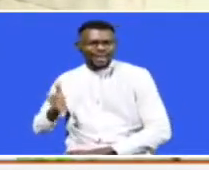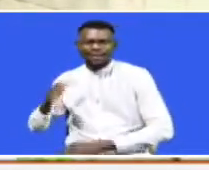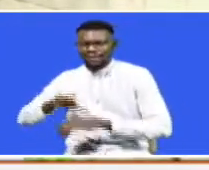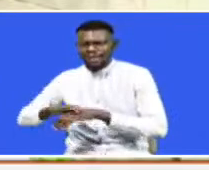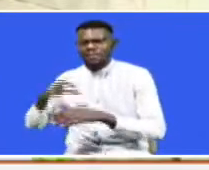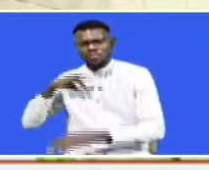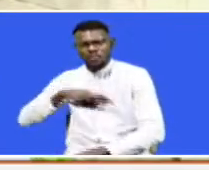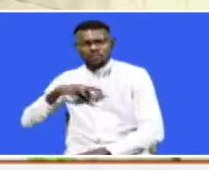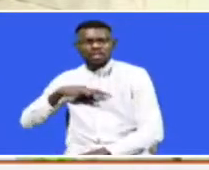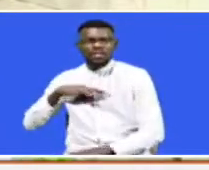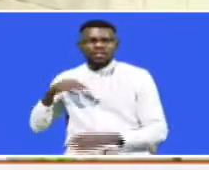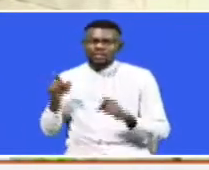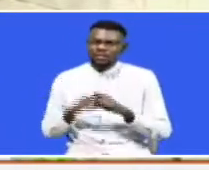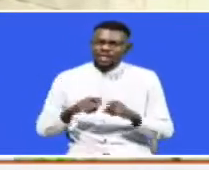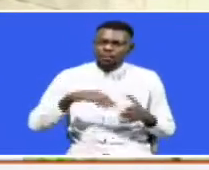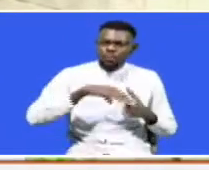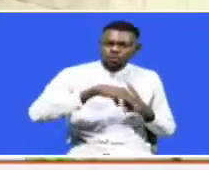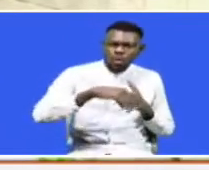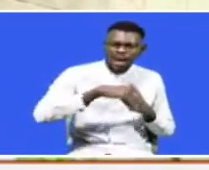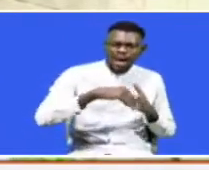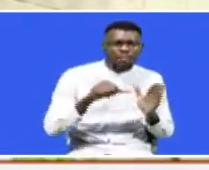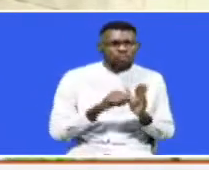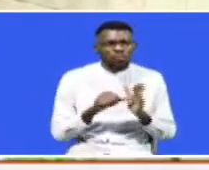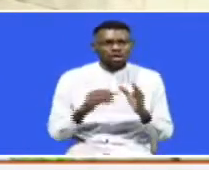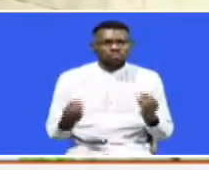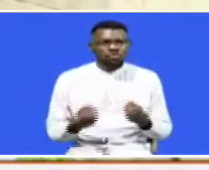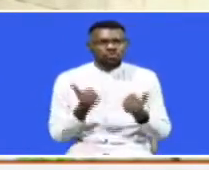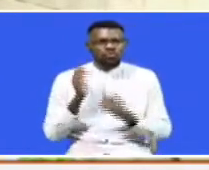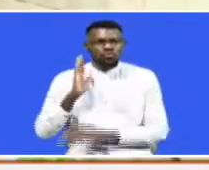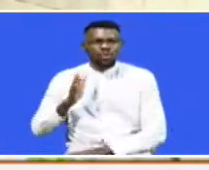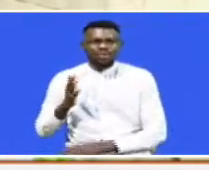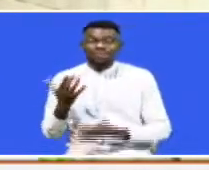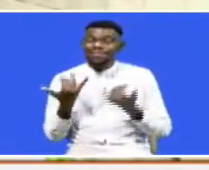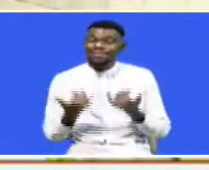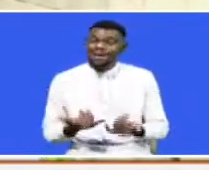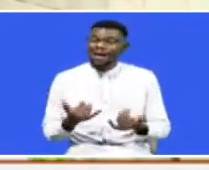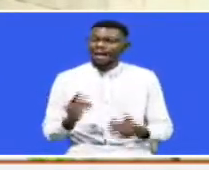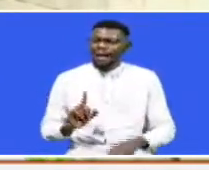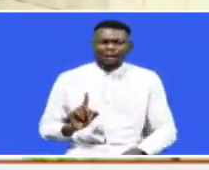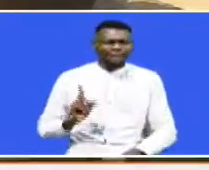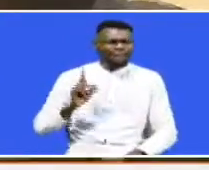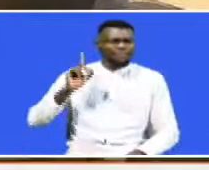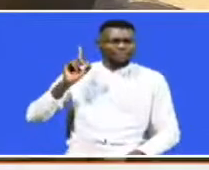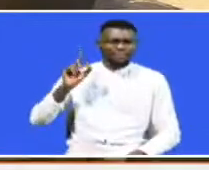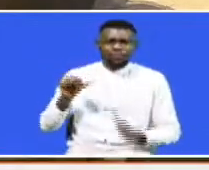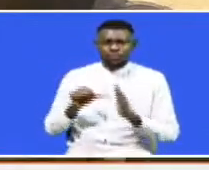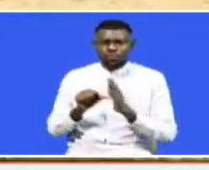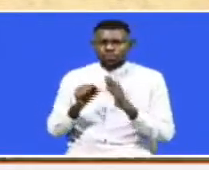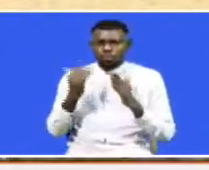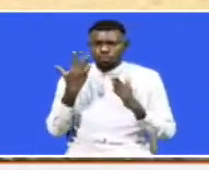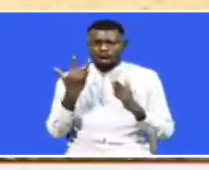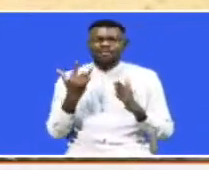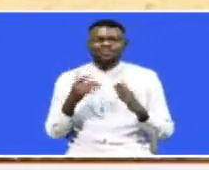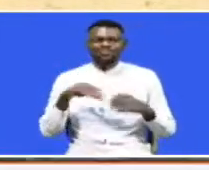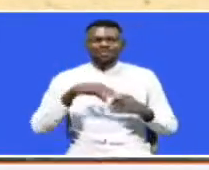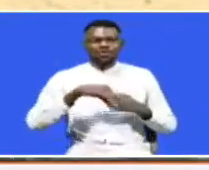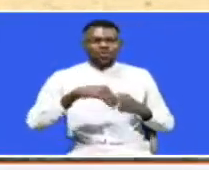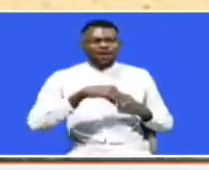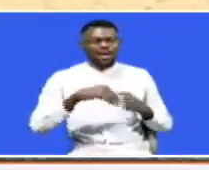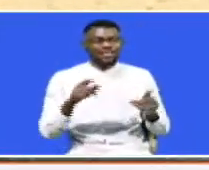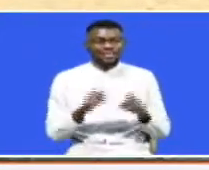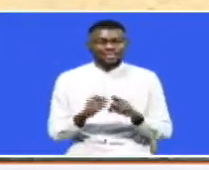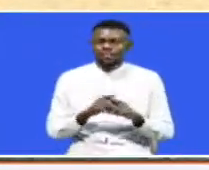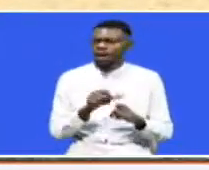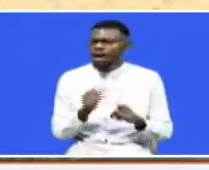be addressing the issue of the dollar that is dogging this Kenya, because everything is going up because of the dollar. Other recommendations tabled during